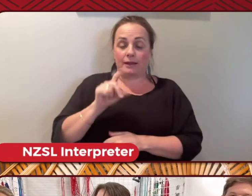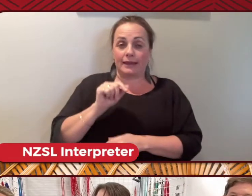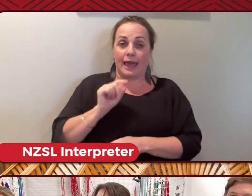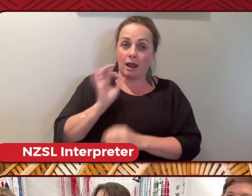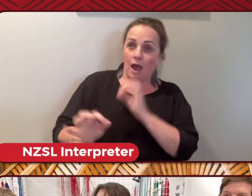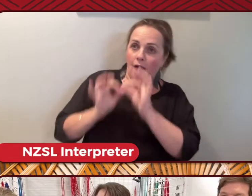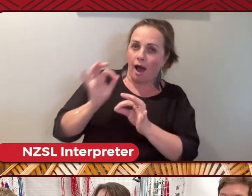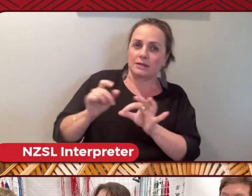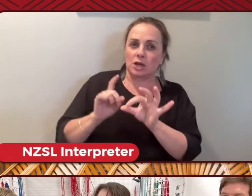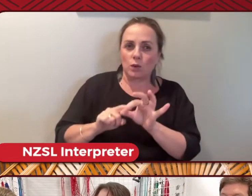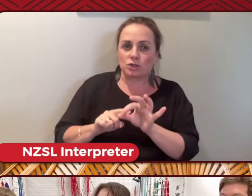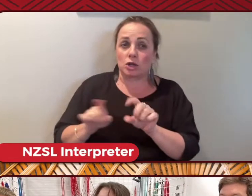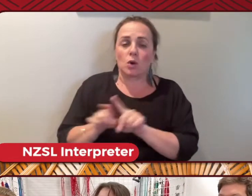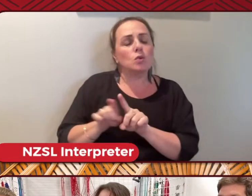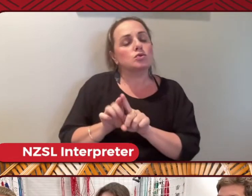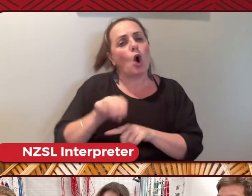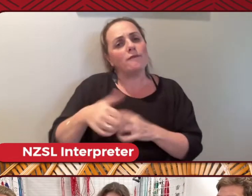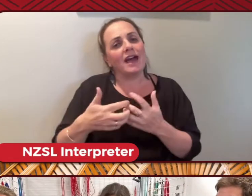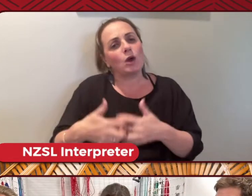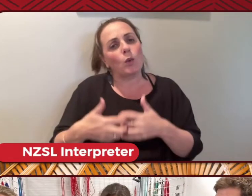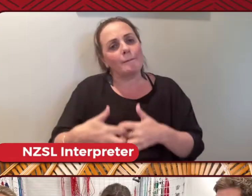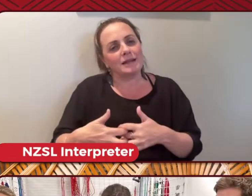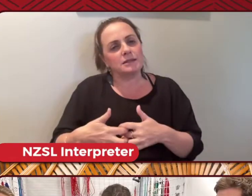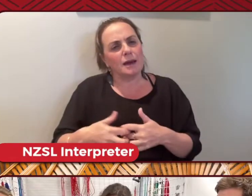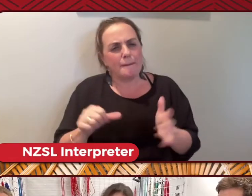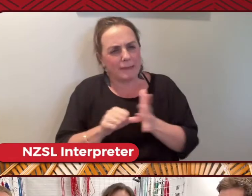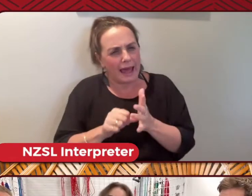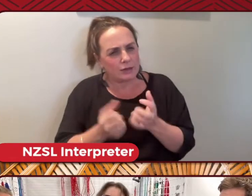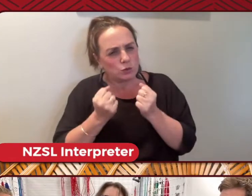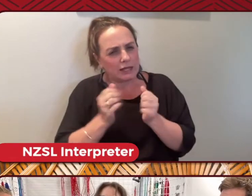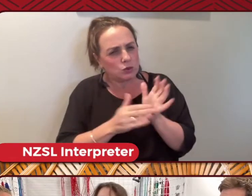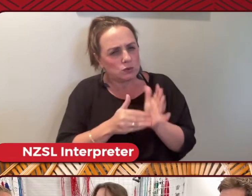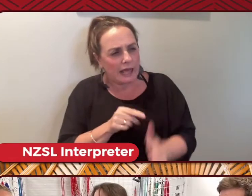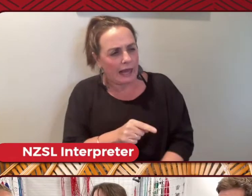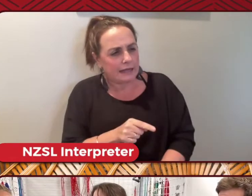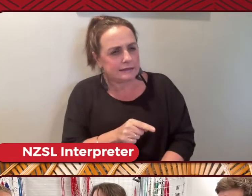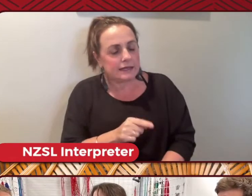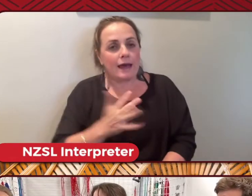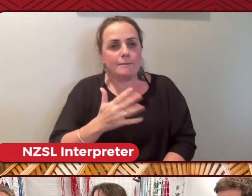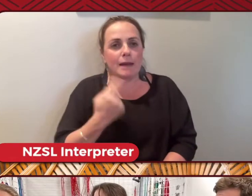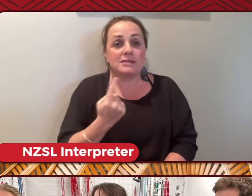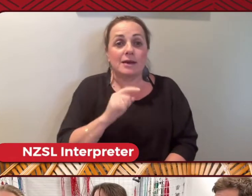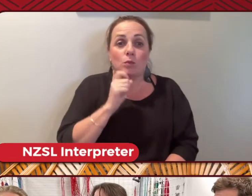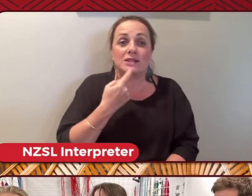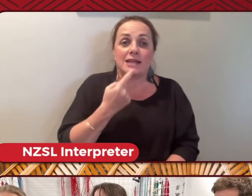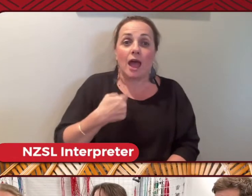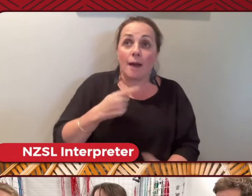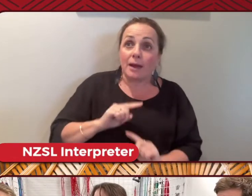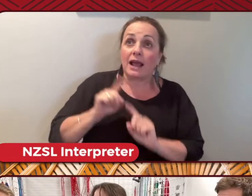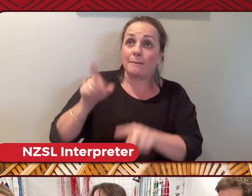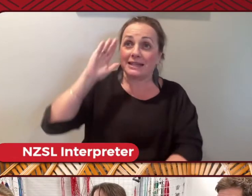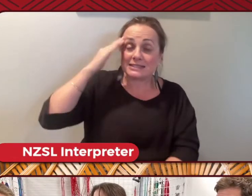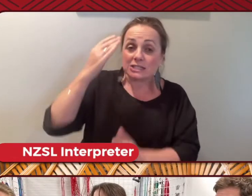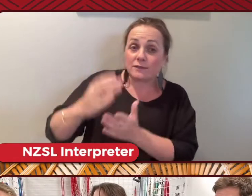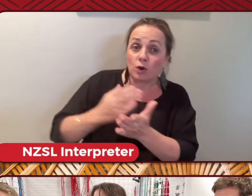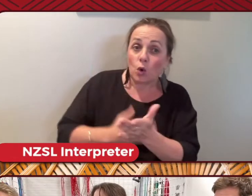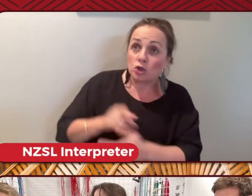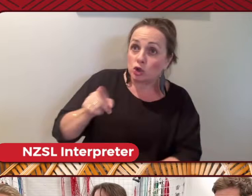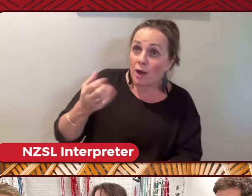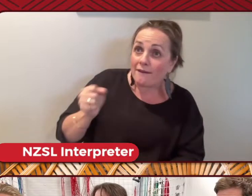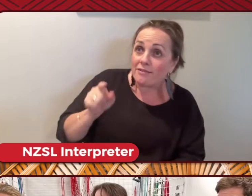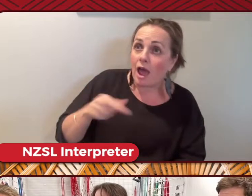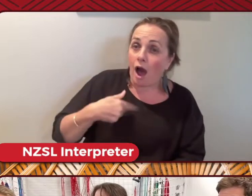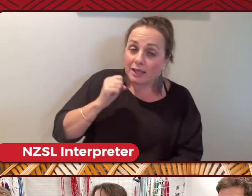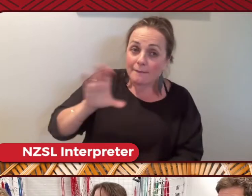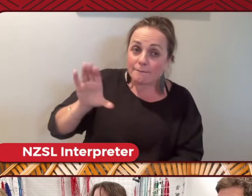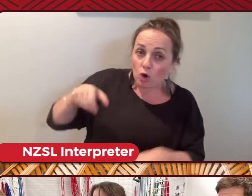you know, equipment as well. It's been a bit harder to source in New Zealand. And so someone might be saying, I'm coming for an intensive, and do you have this? And can I borrow this wheelchair? And